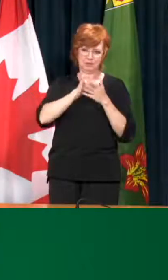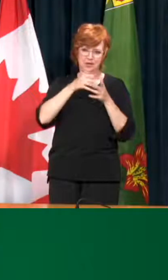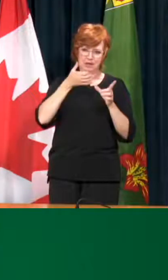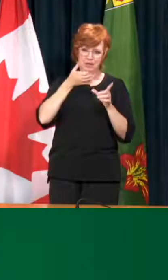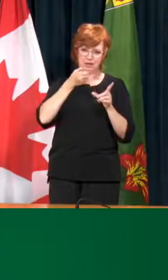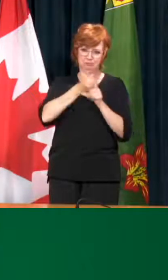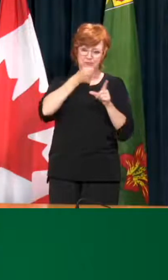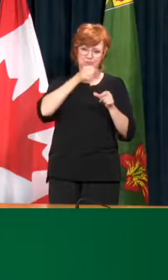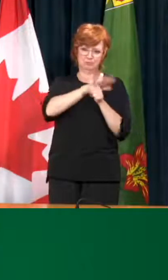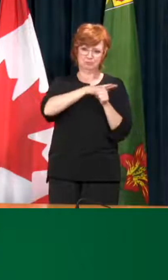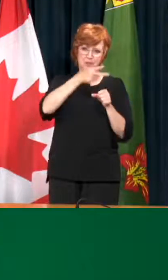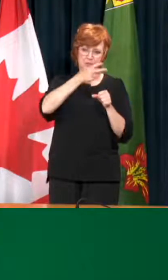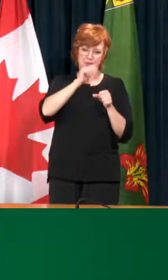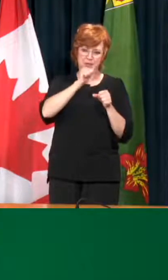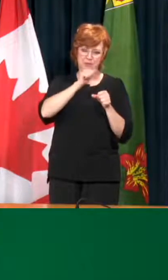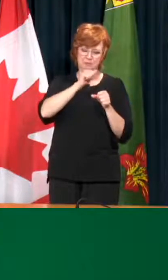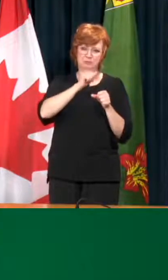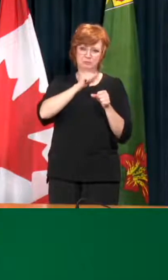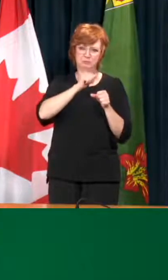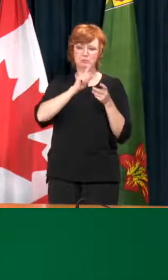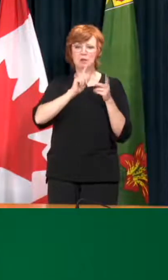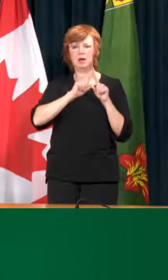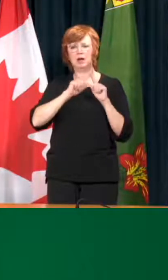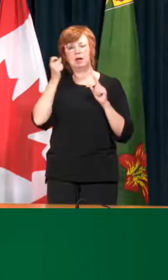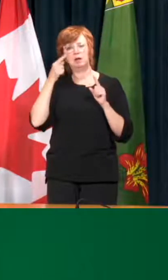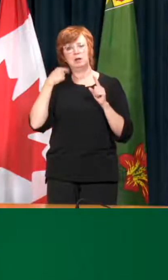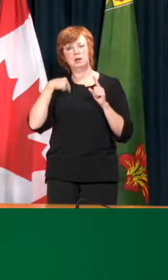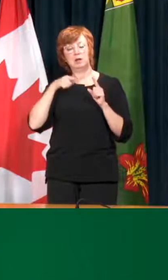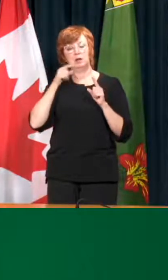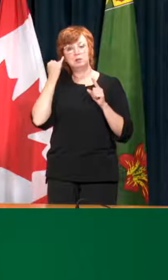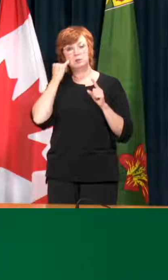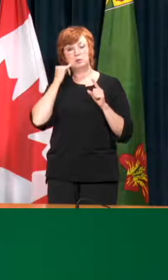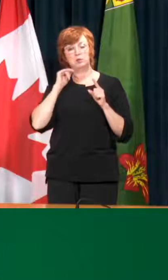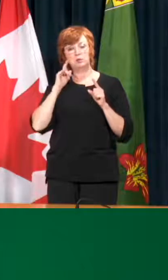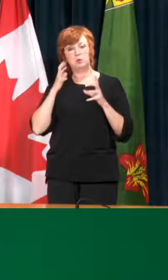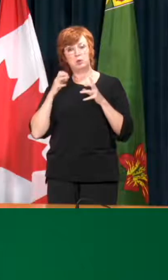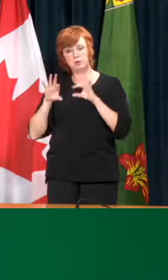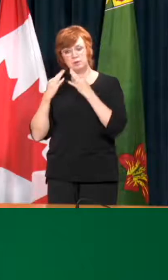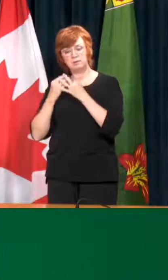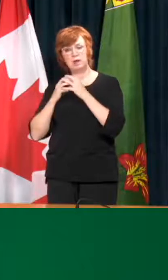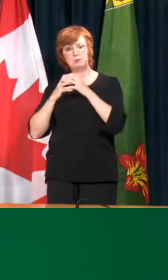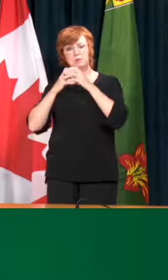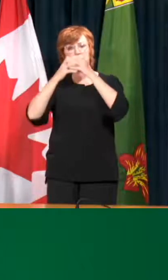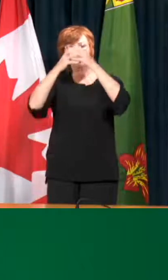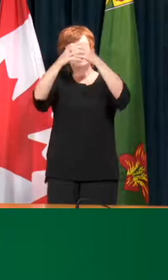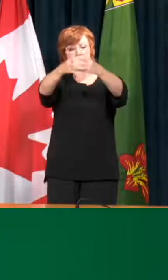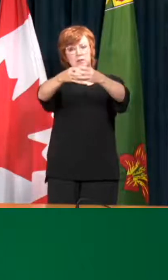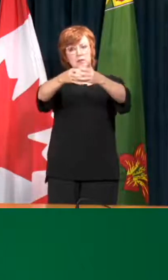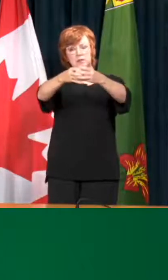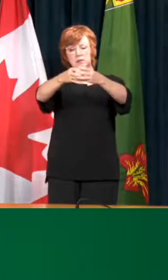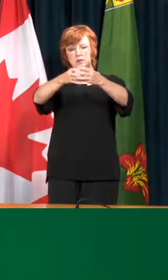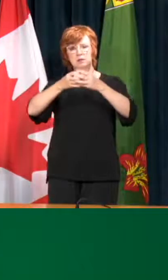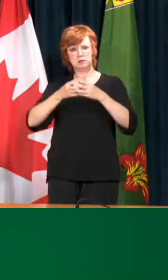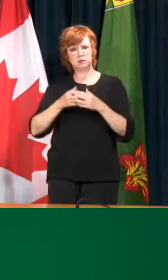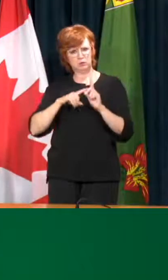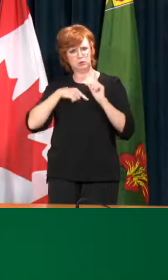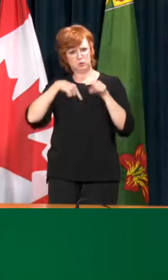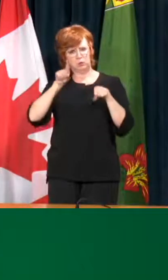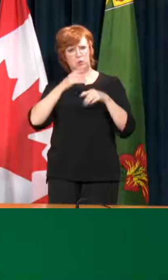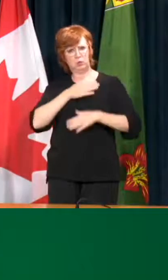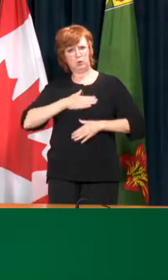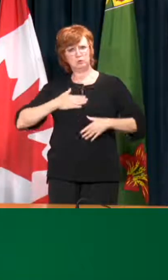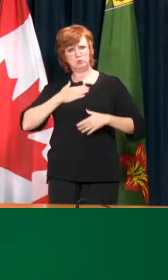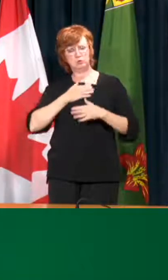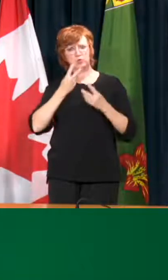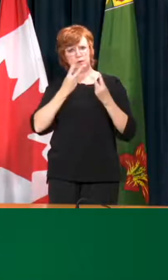your family, by all means go, but just comply with those precautions about physical distancing, hand washing, not traveling